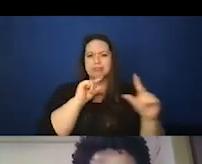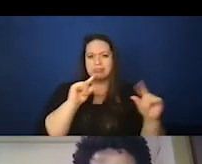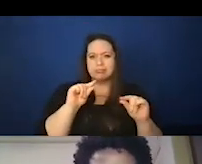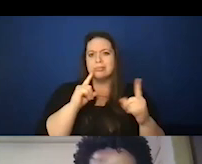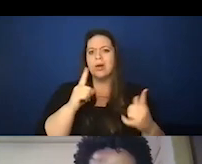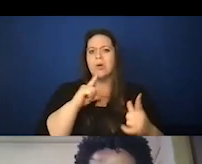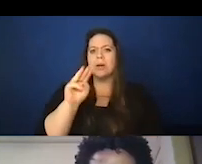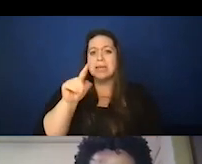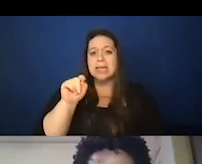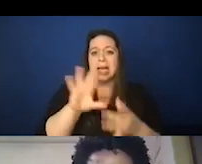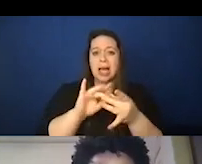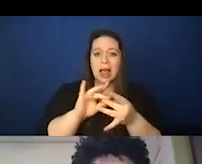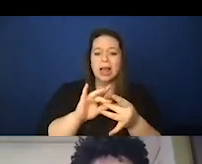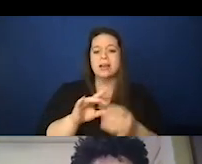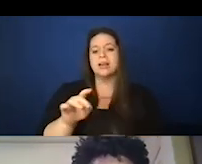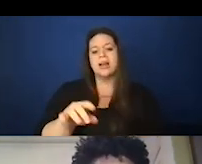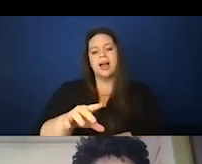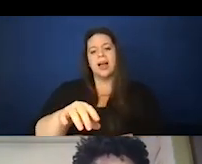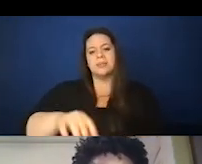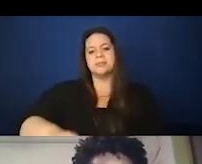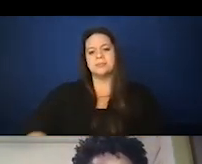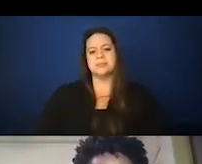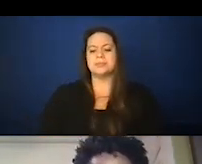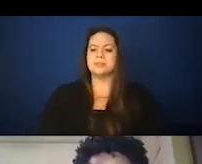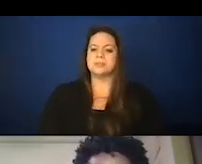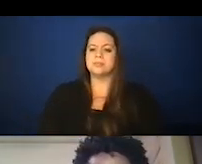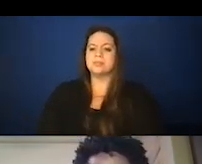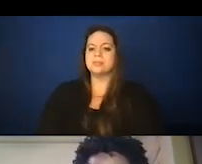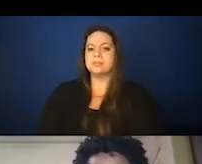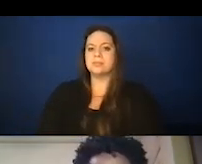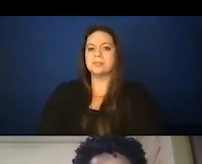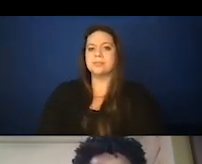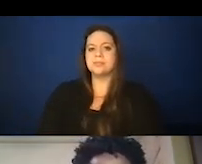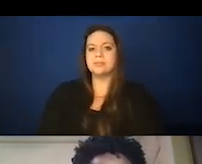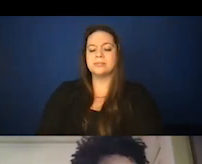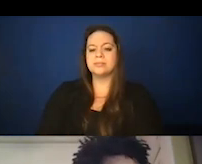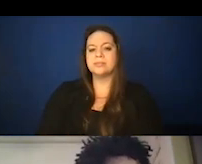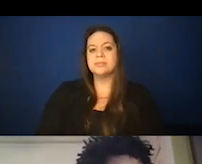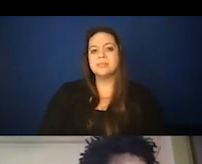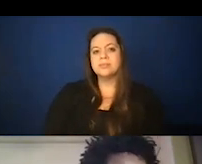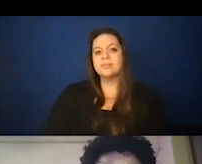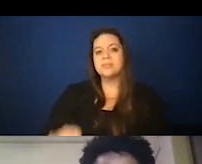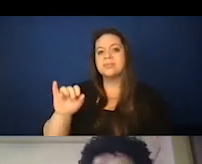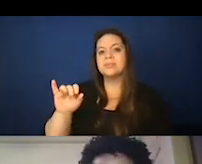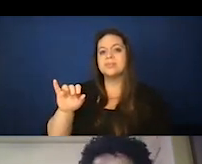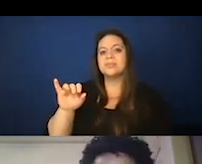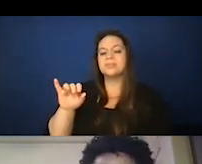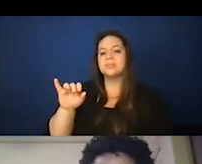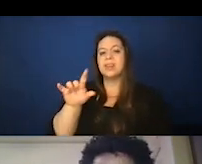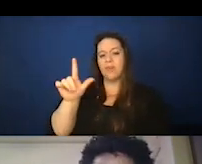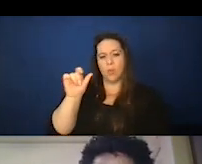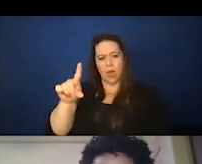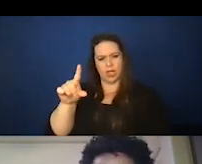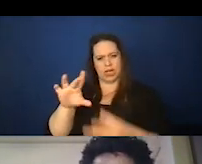to Megan. Megan, you have a question for us? Hi, Louise. We have a question in the Q&A from Patricia. She was asking, if the